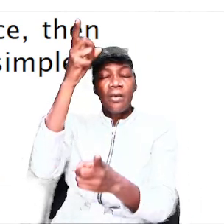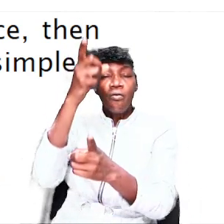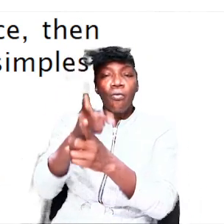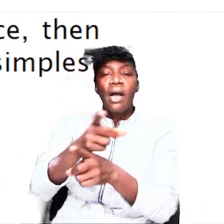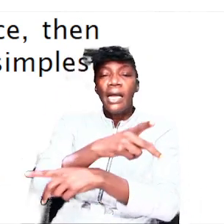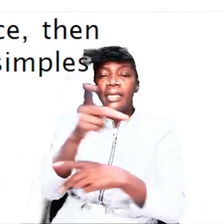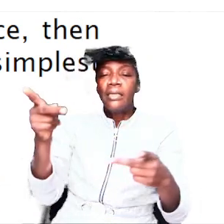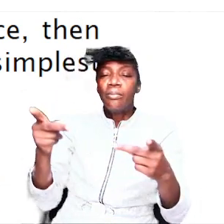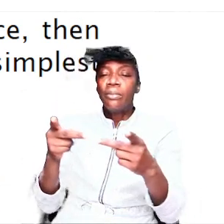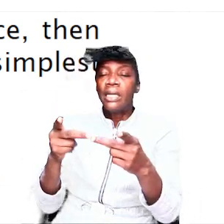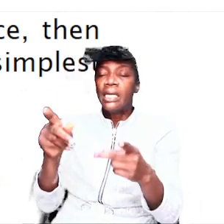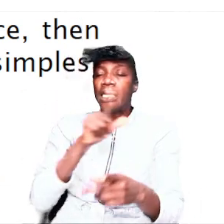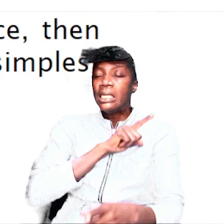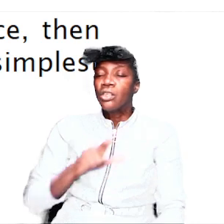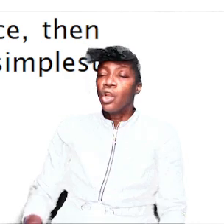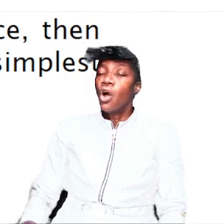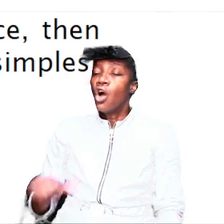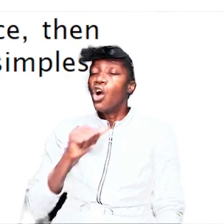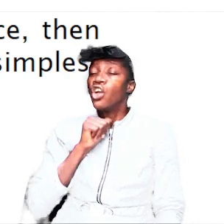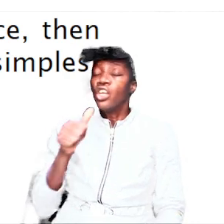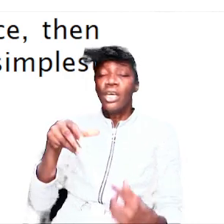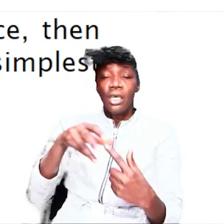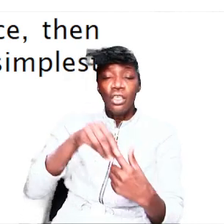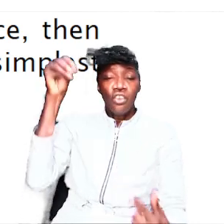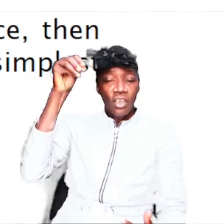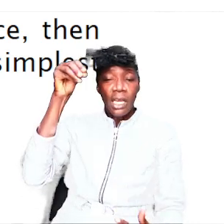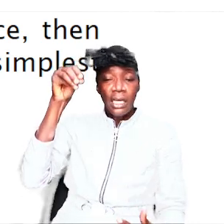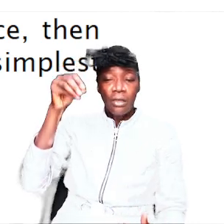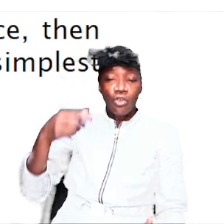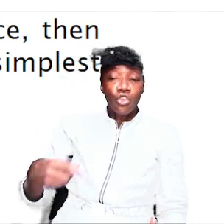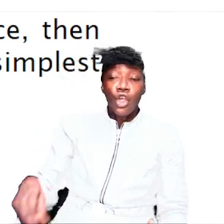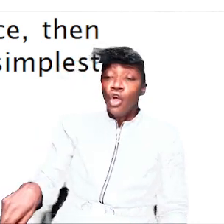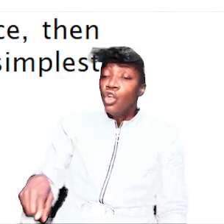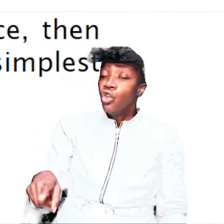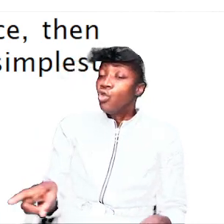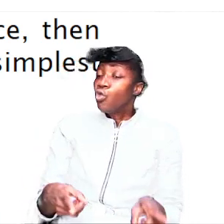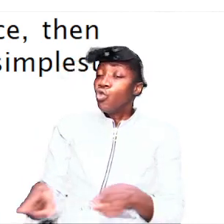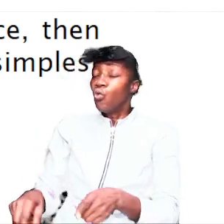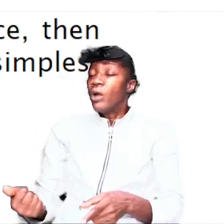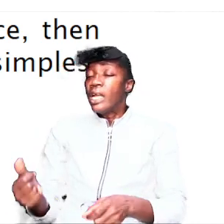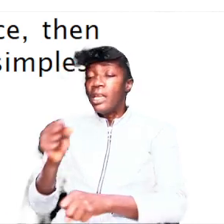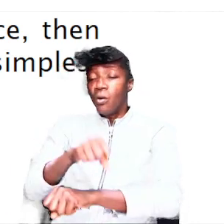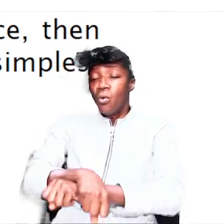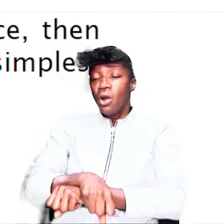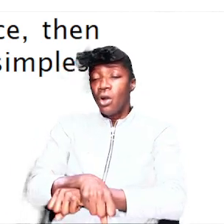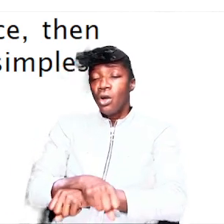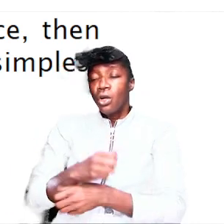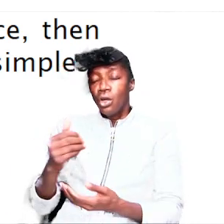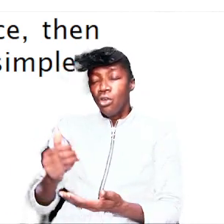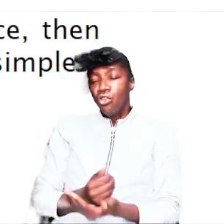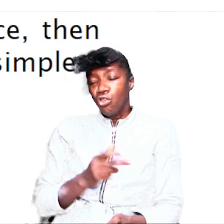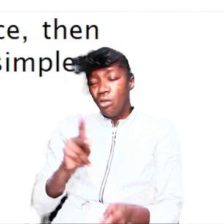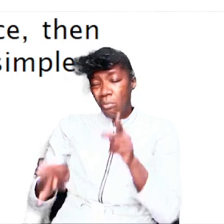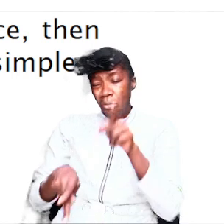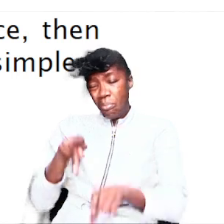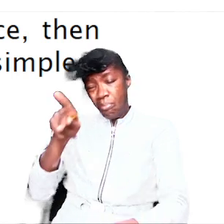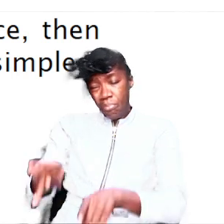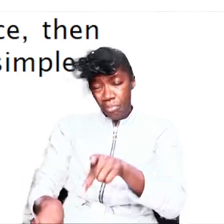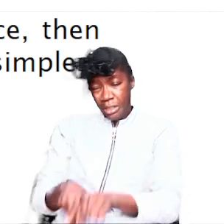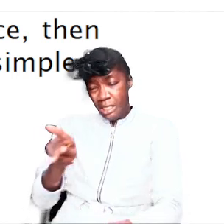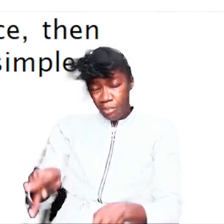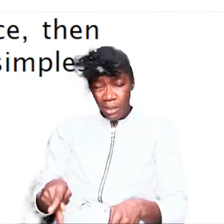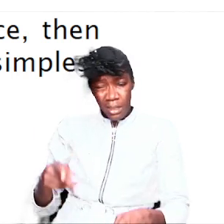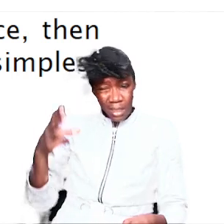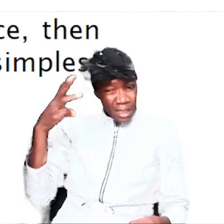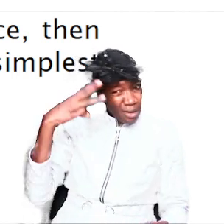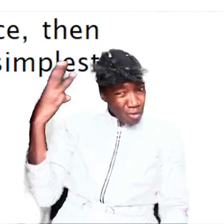Lord will not select us to do even the simplest of things in his house. And, you know, some folks, you know, wonder why, Lord, I